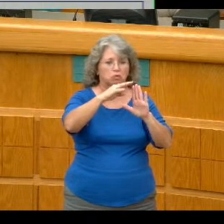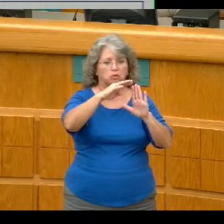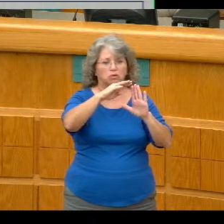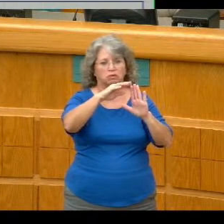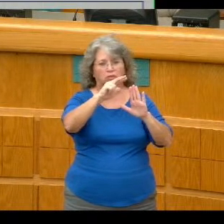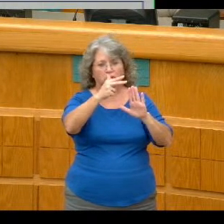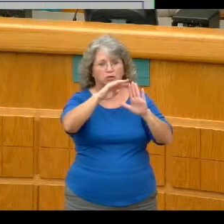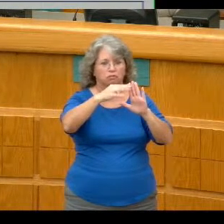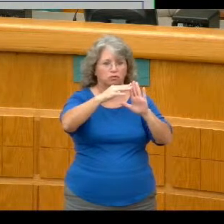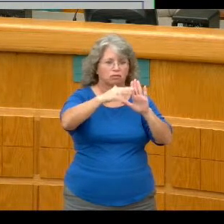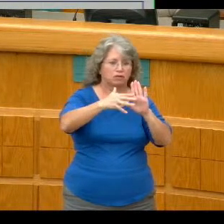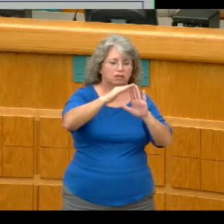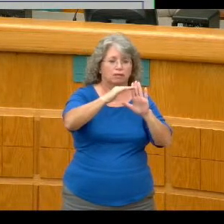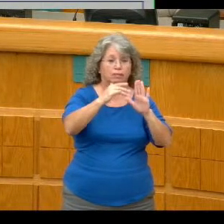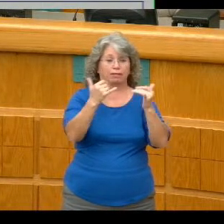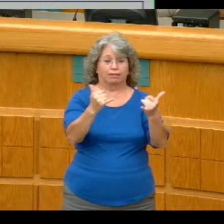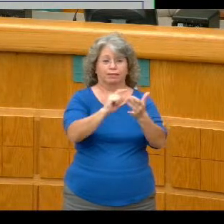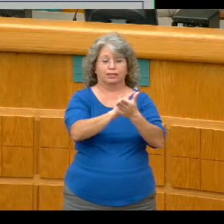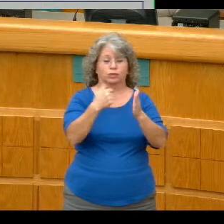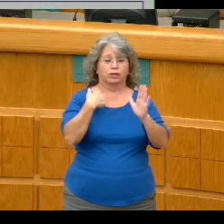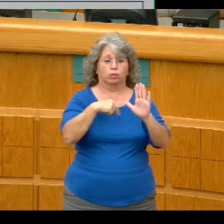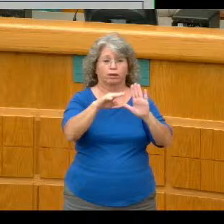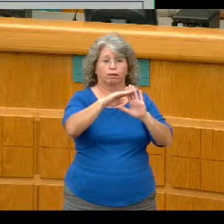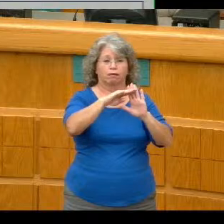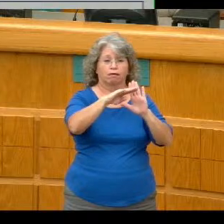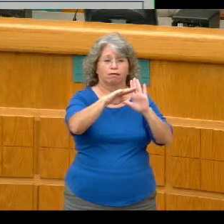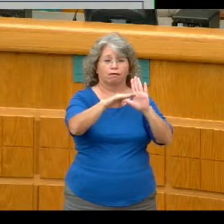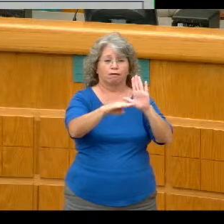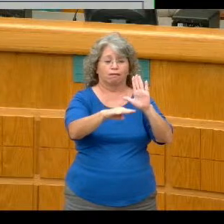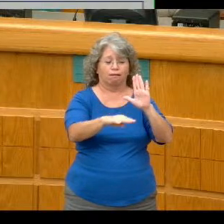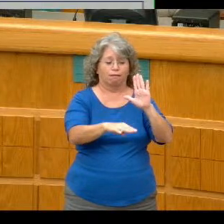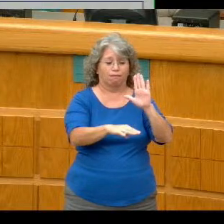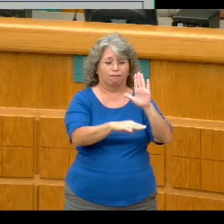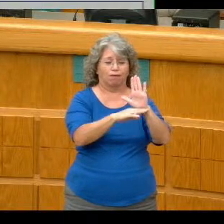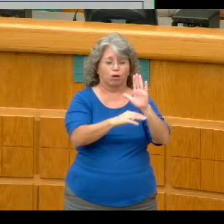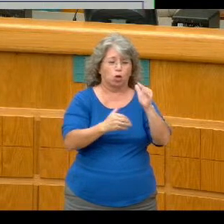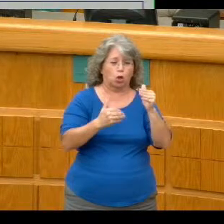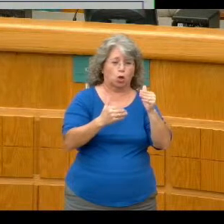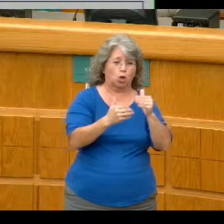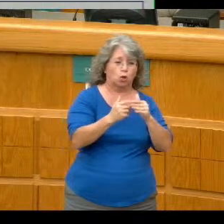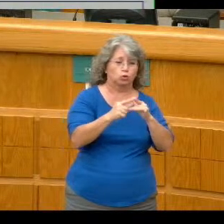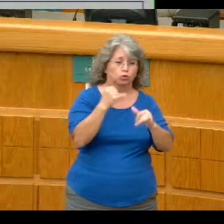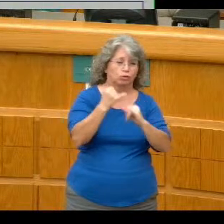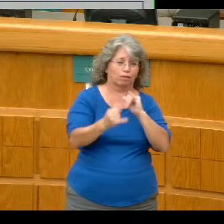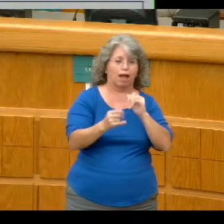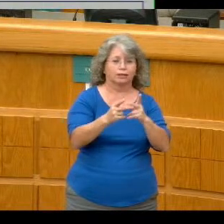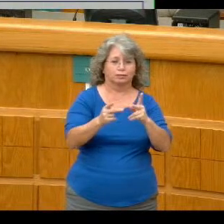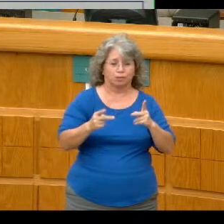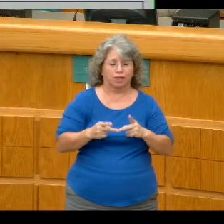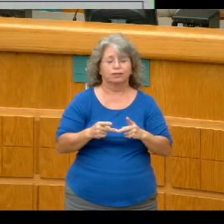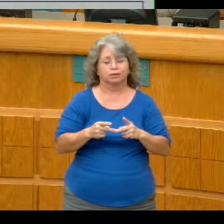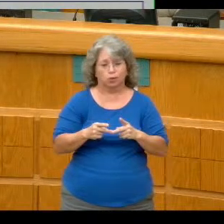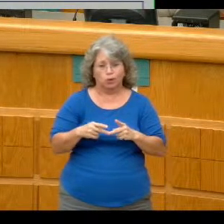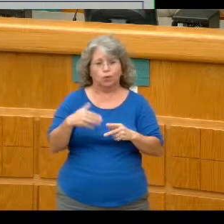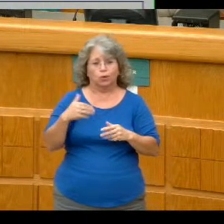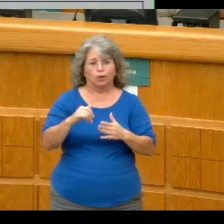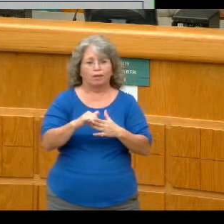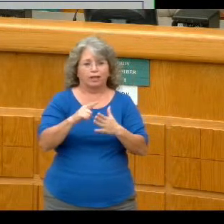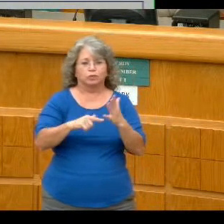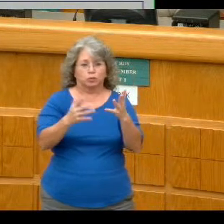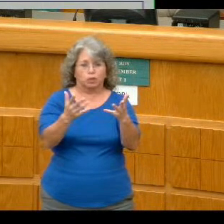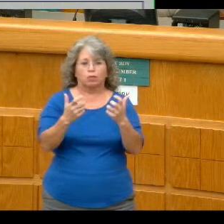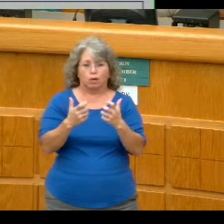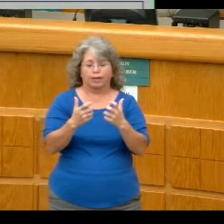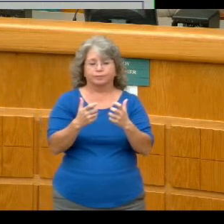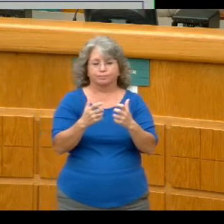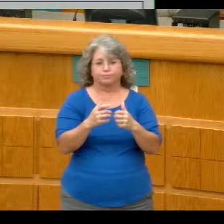or 5 in Texas, and this week we're down to all the way almost last place, which is exactly where we want to be in terms of